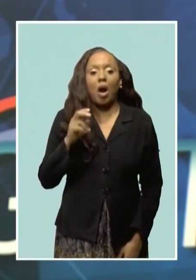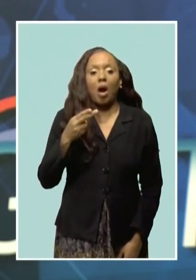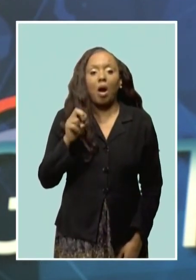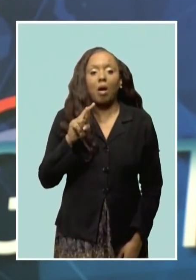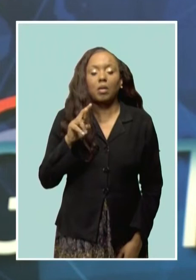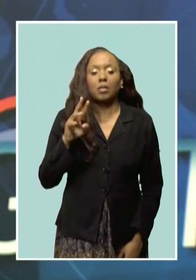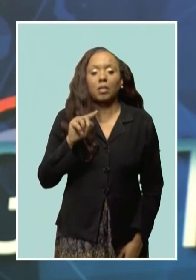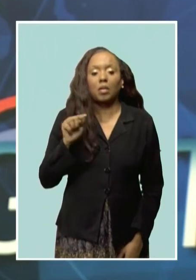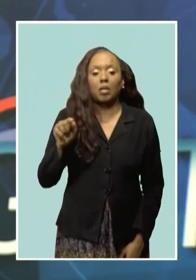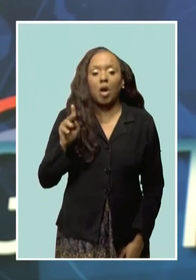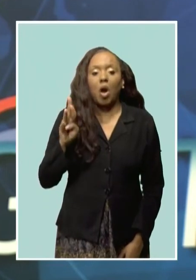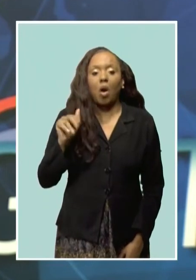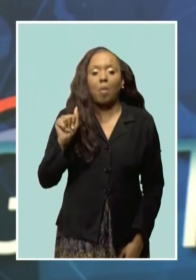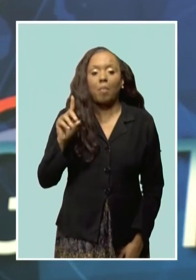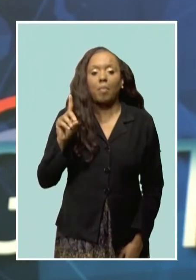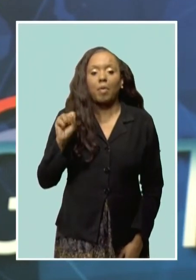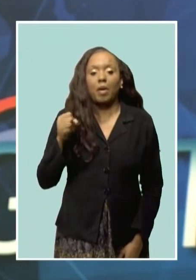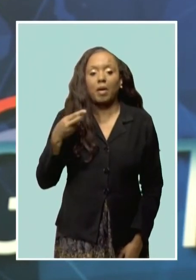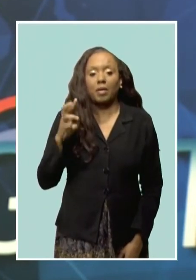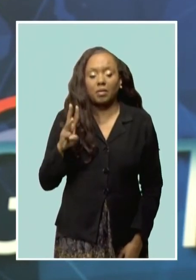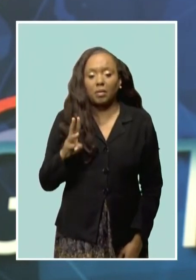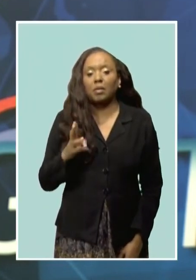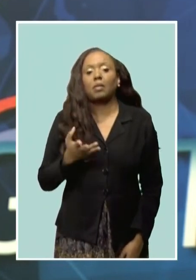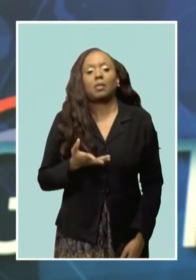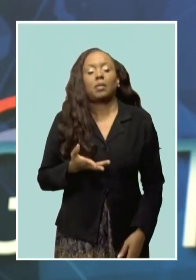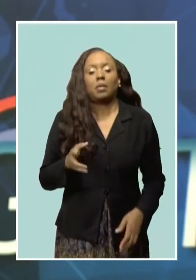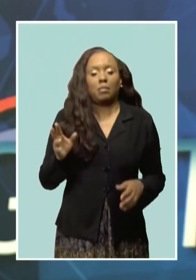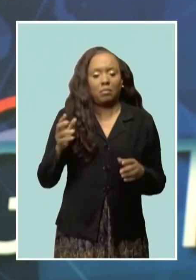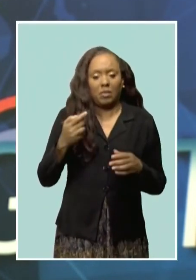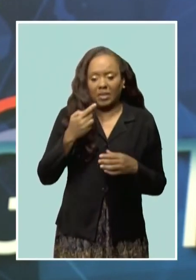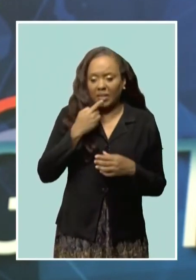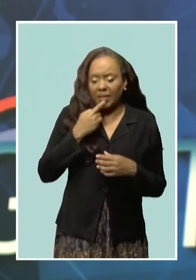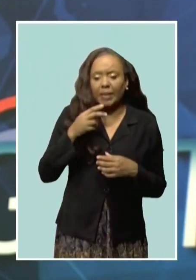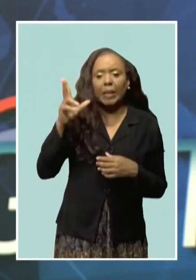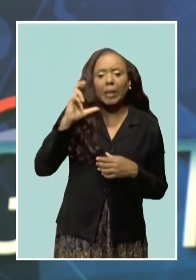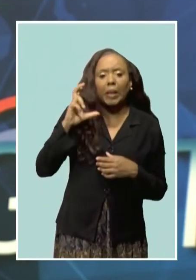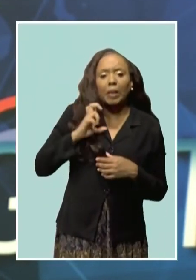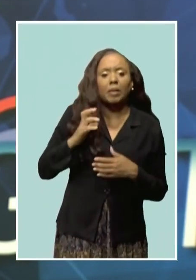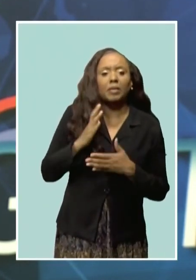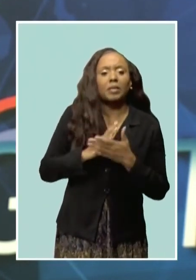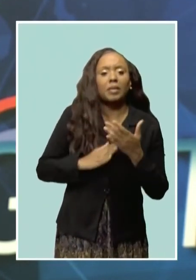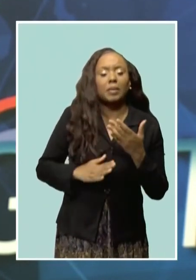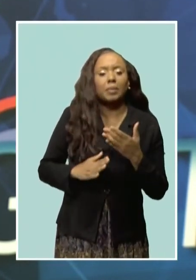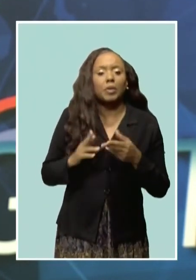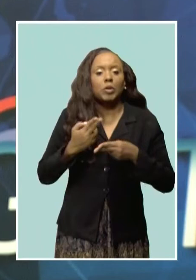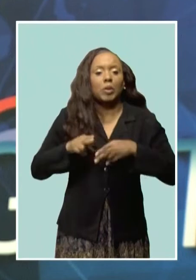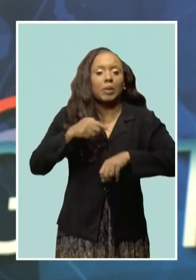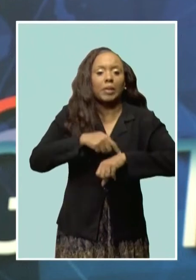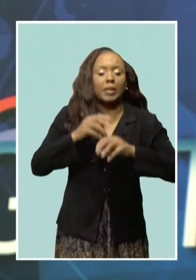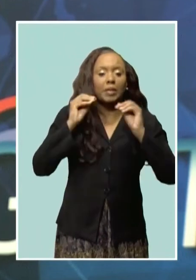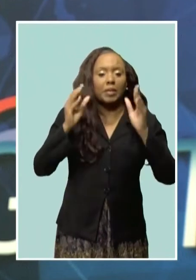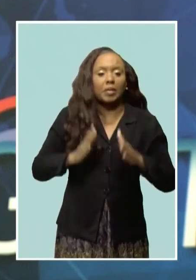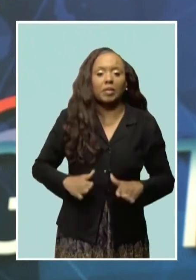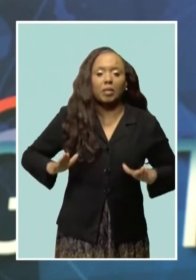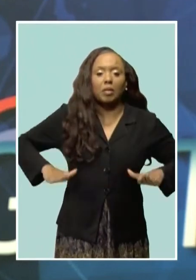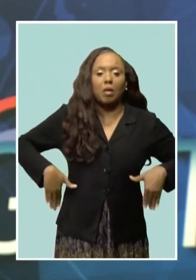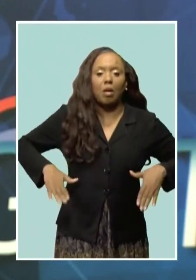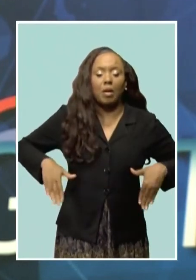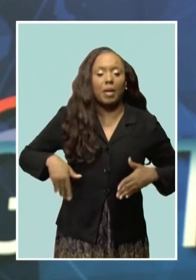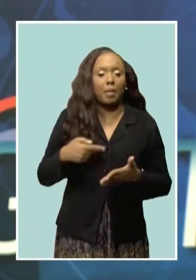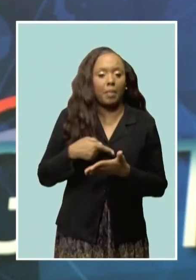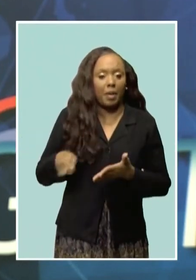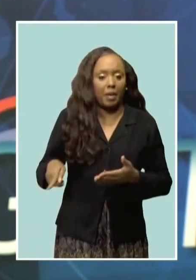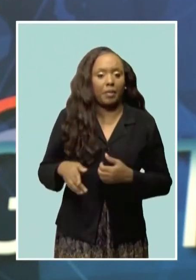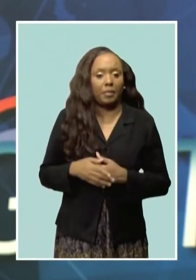some temporary teachers have not been paid their salary today. Dr. Archer-Bradshaw says this was the result of the late